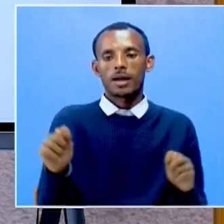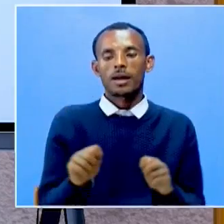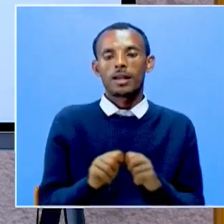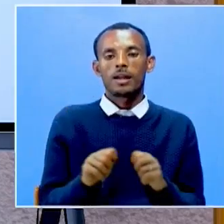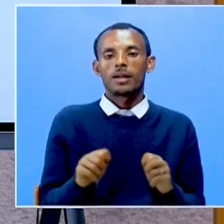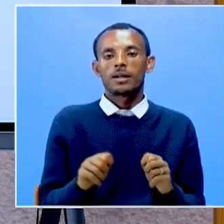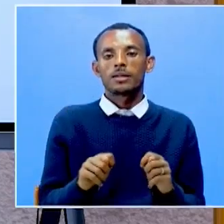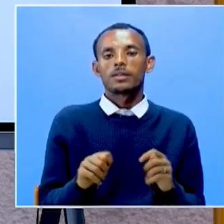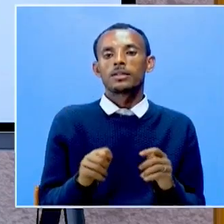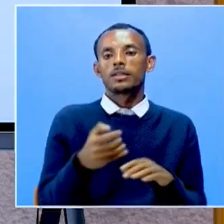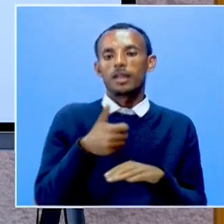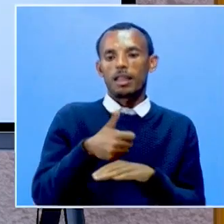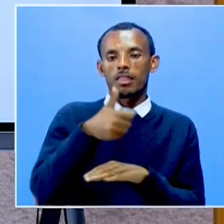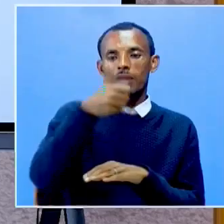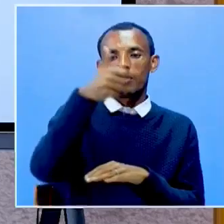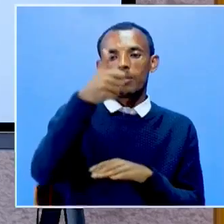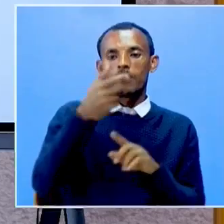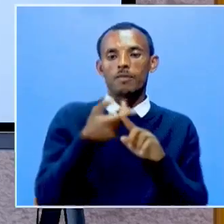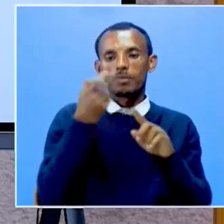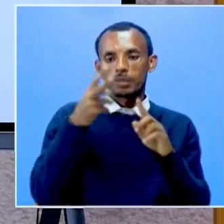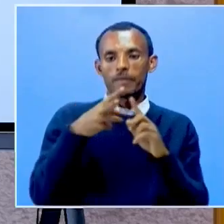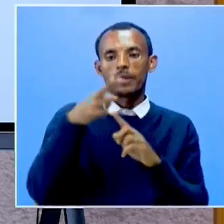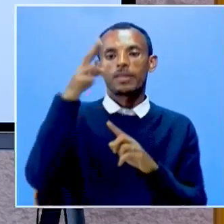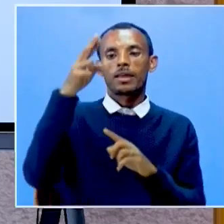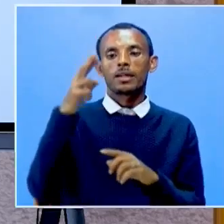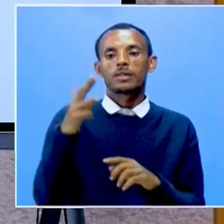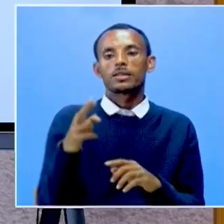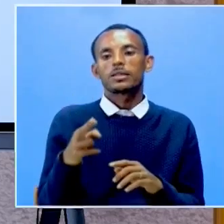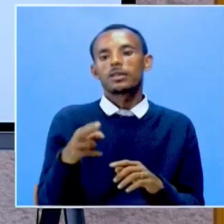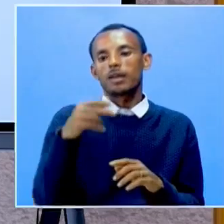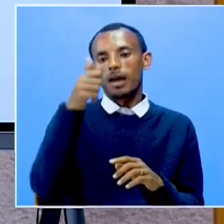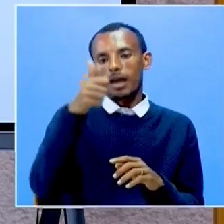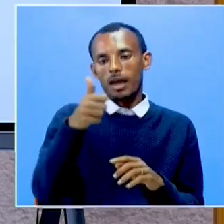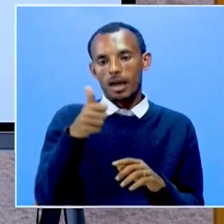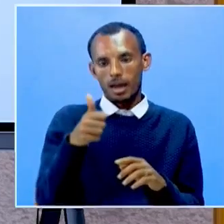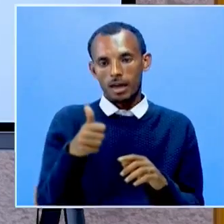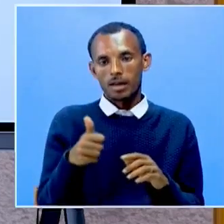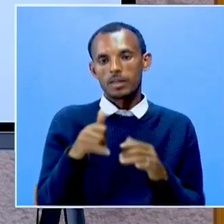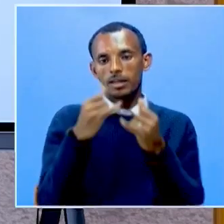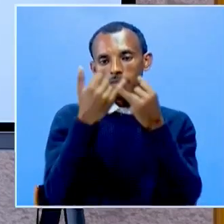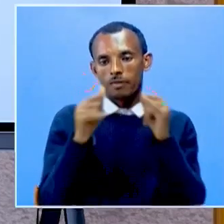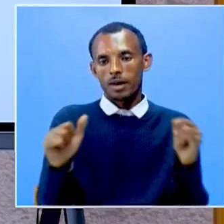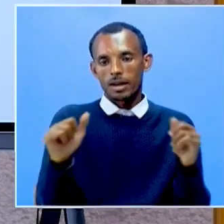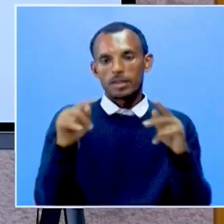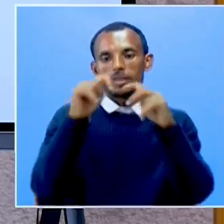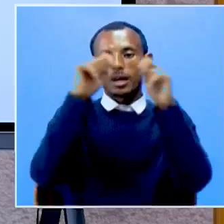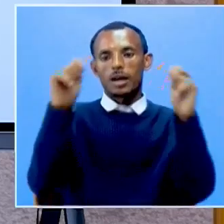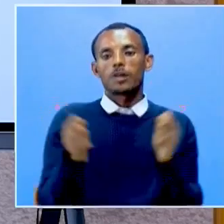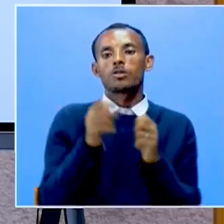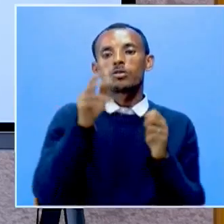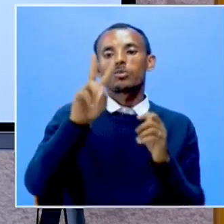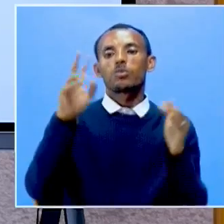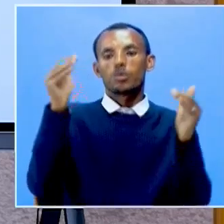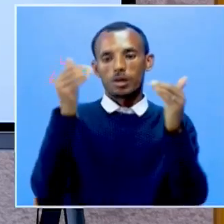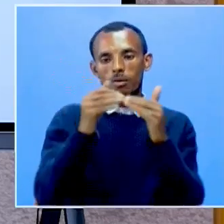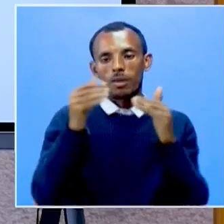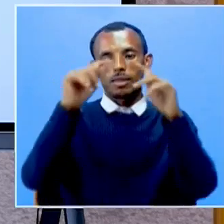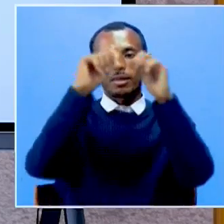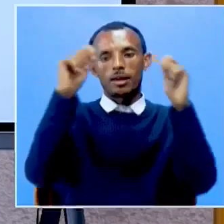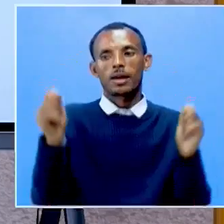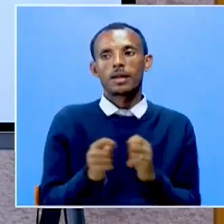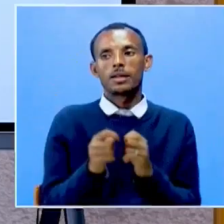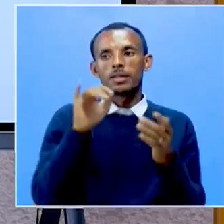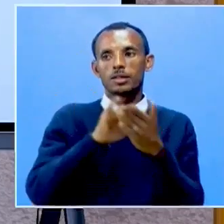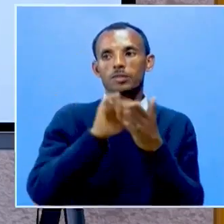mean, the altitude from the vertex of an isosceles triangle divides the triangle into two congruent triangles. That's